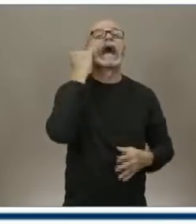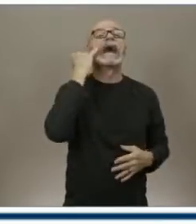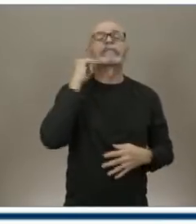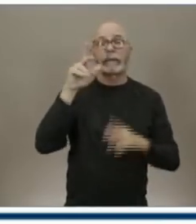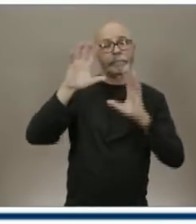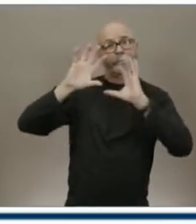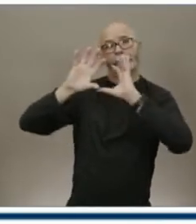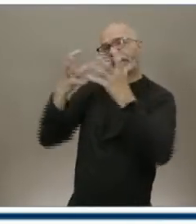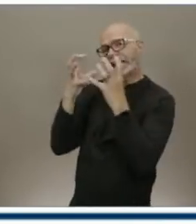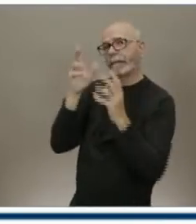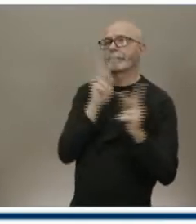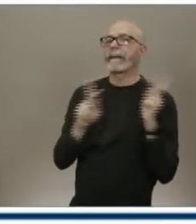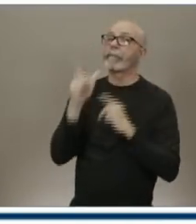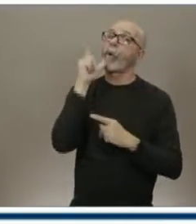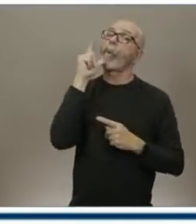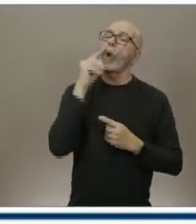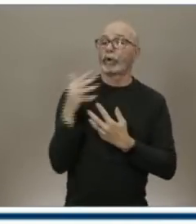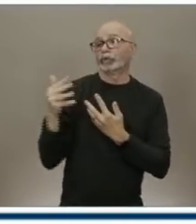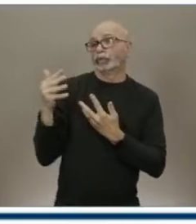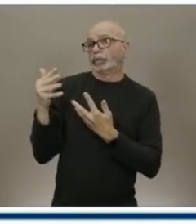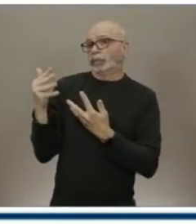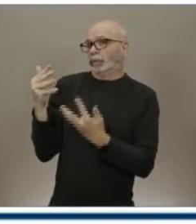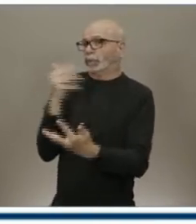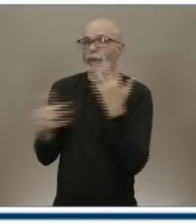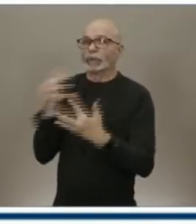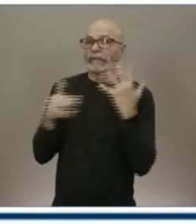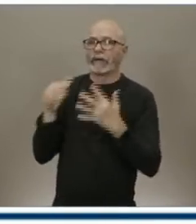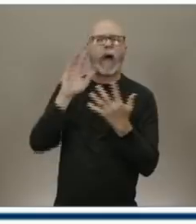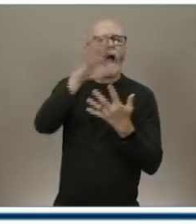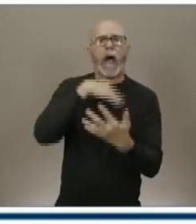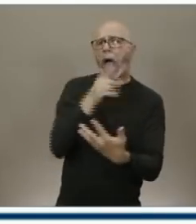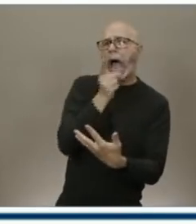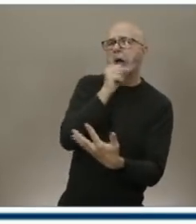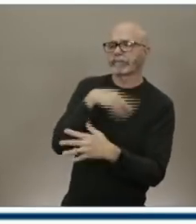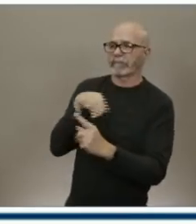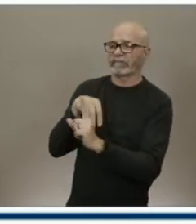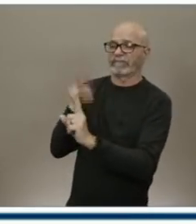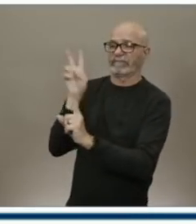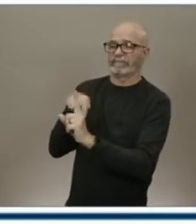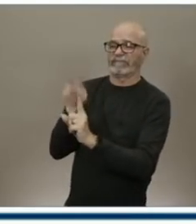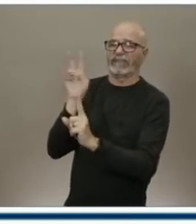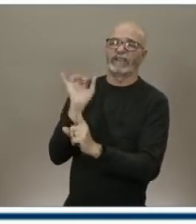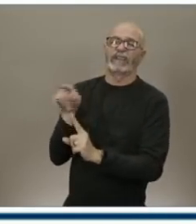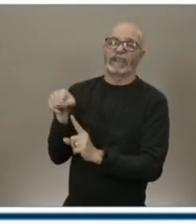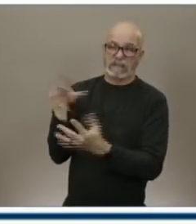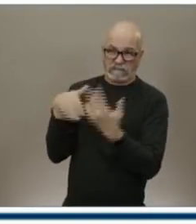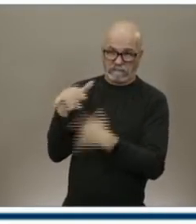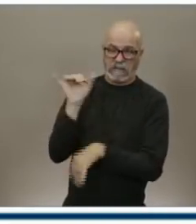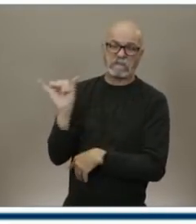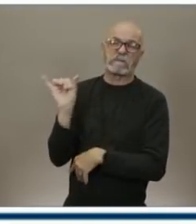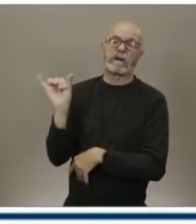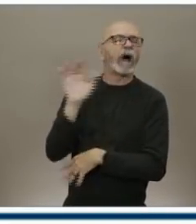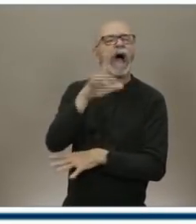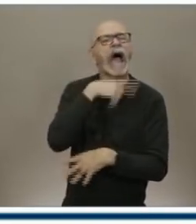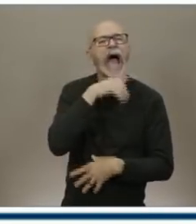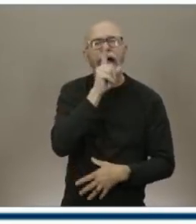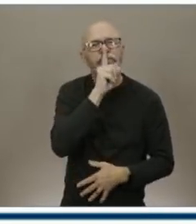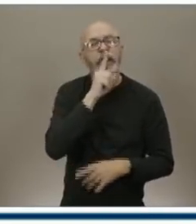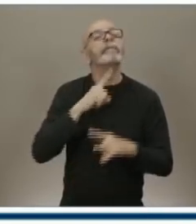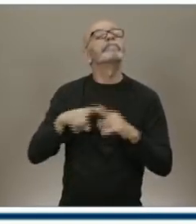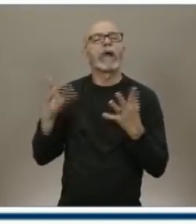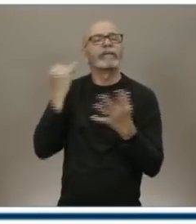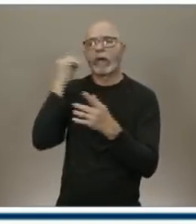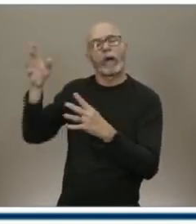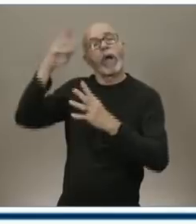not being judgmental. There's nothing wrong with having an active social life, but it does put you at more risk of COVID-19.